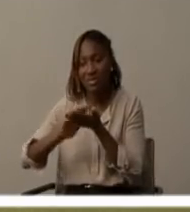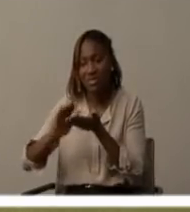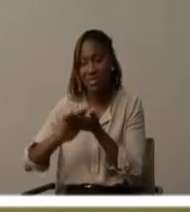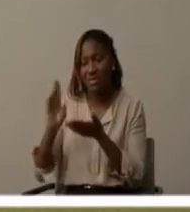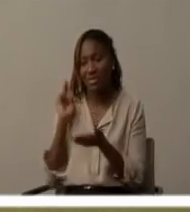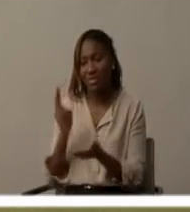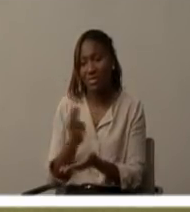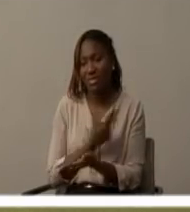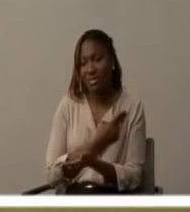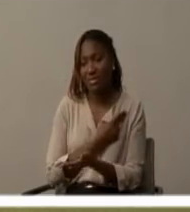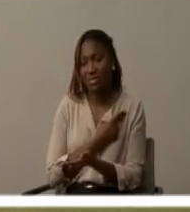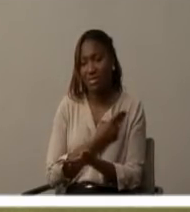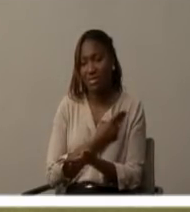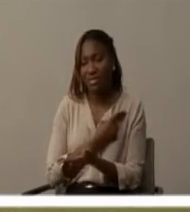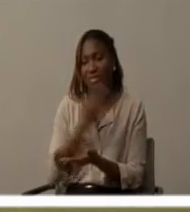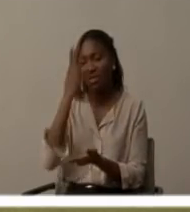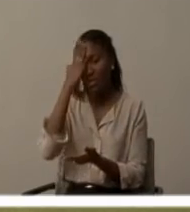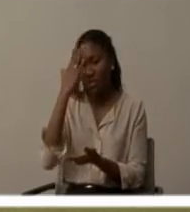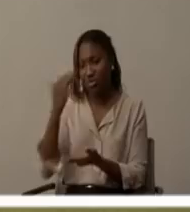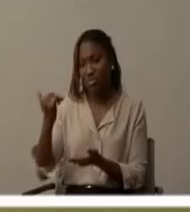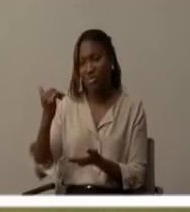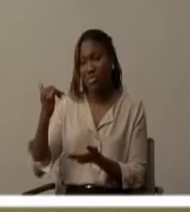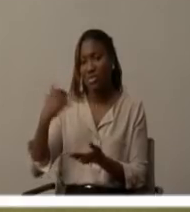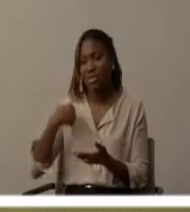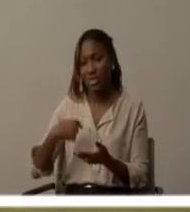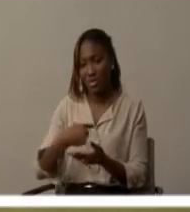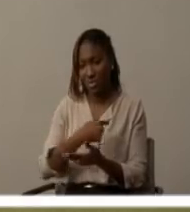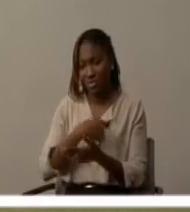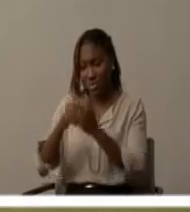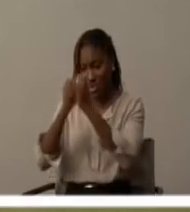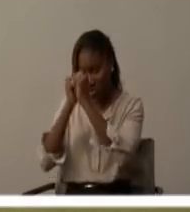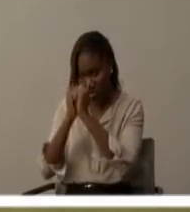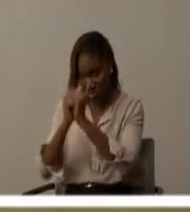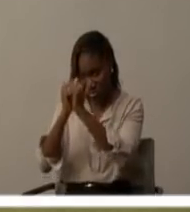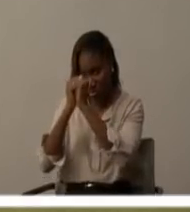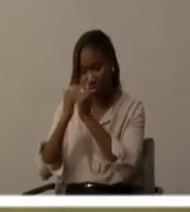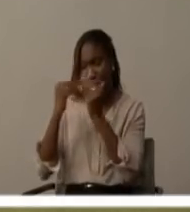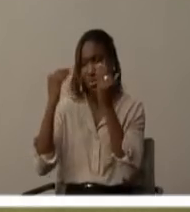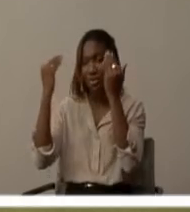forgiveness, for this we revere you.